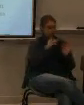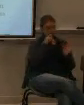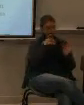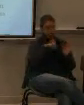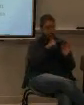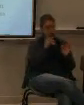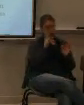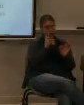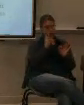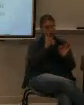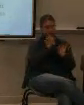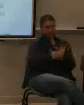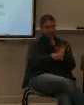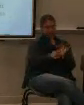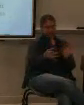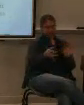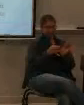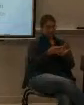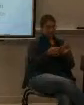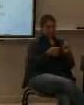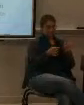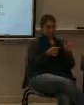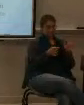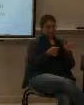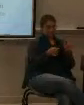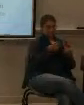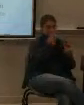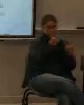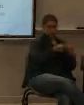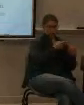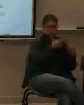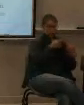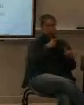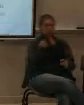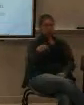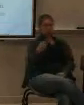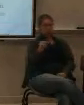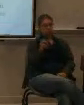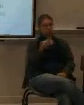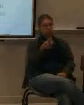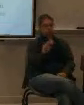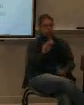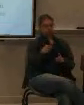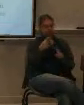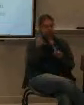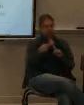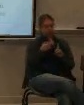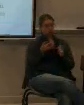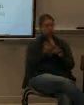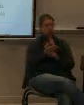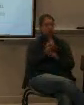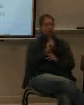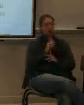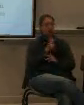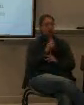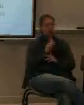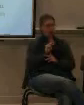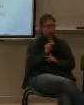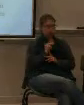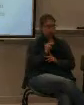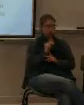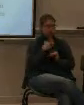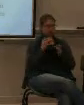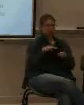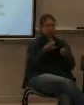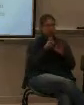we'll see that links the sulfur cycle to the phosphorus cycle through iron. And it actually has a